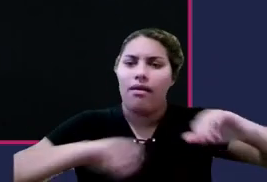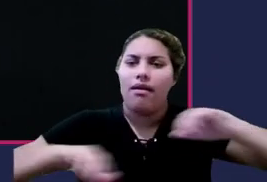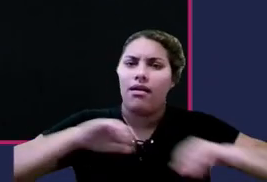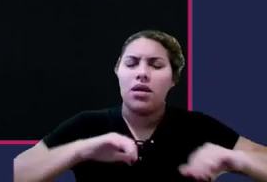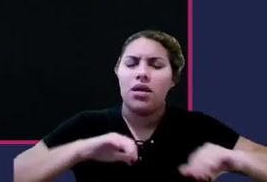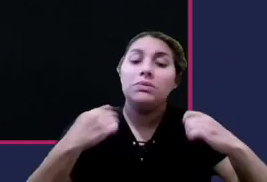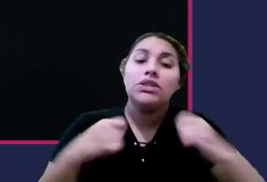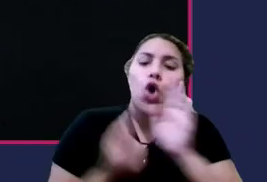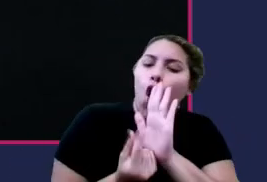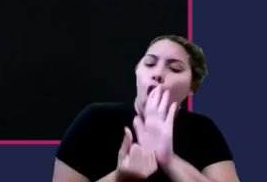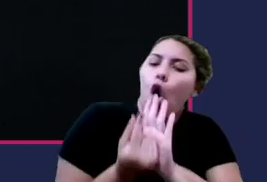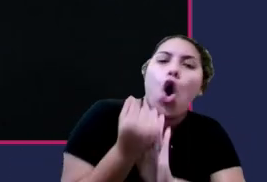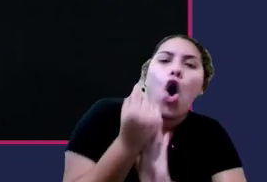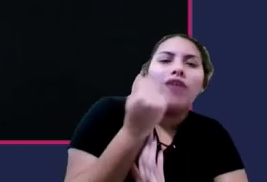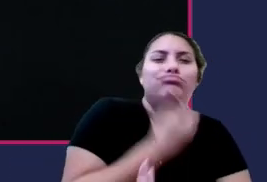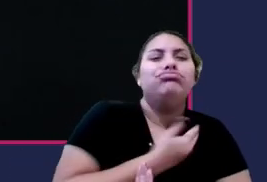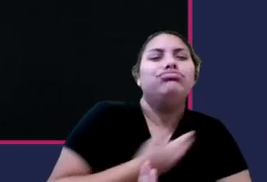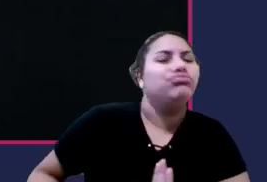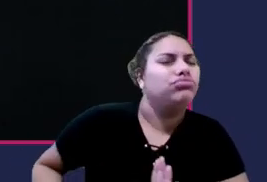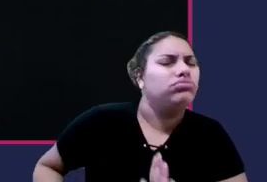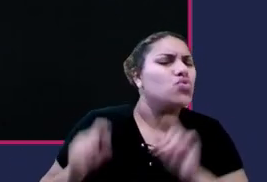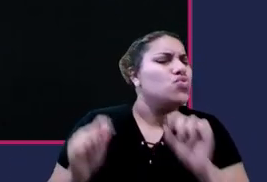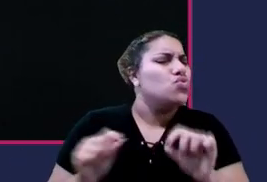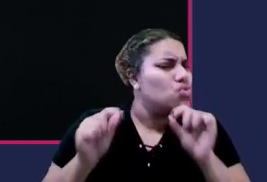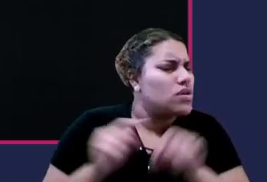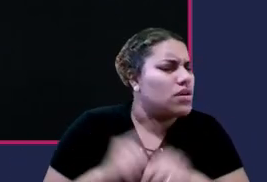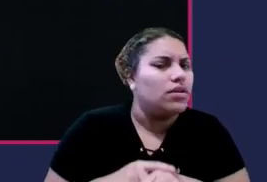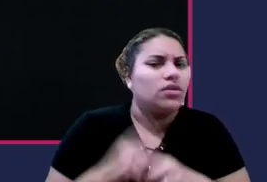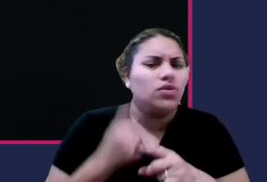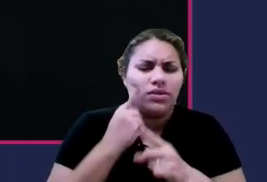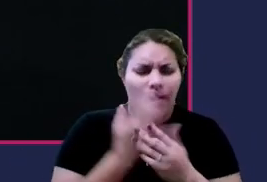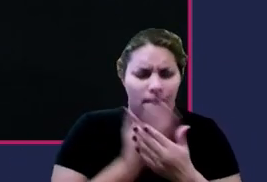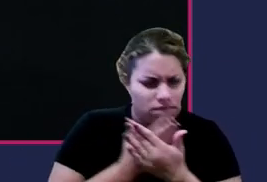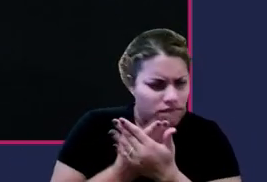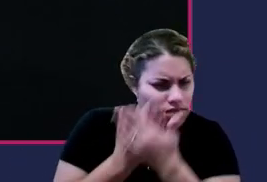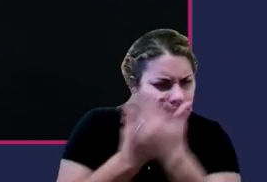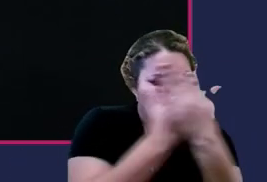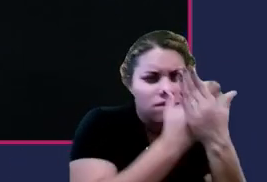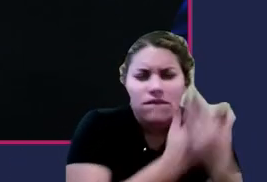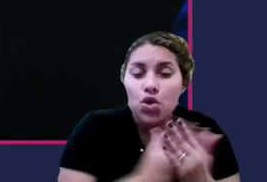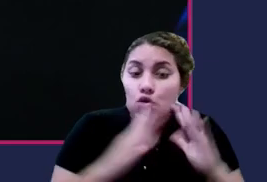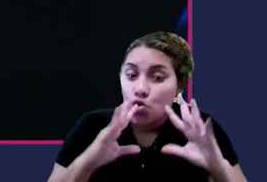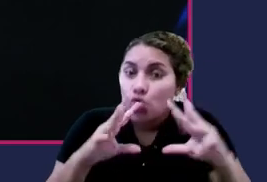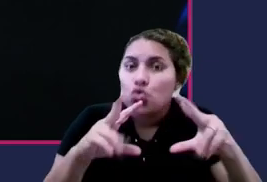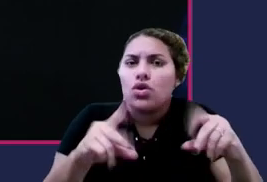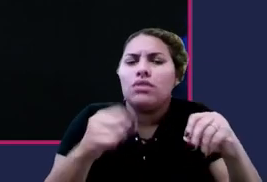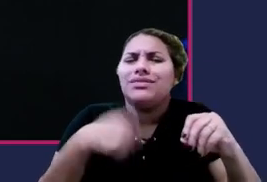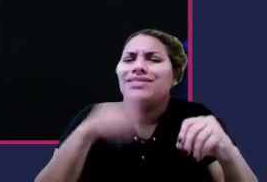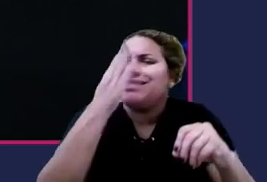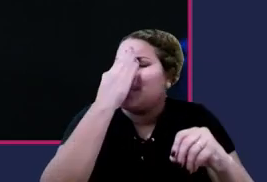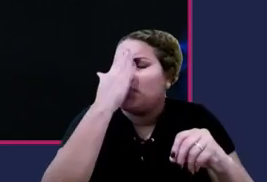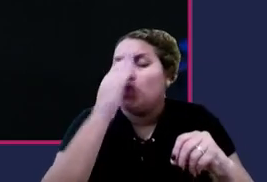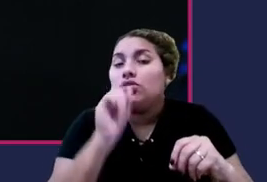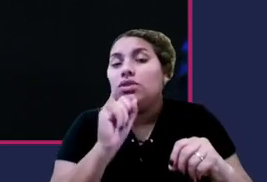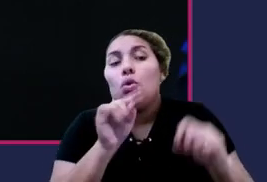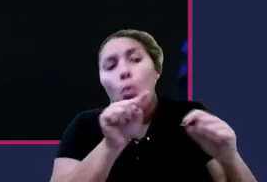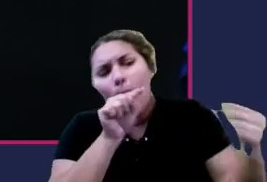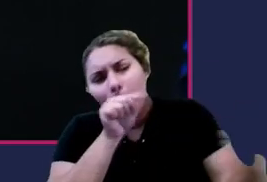medication, what can go through a public budget, because it's a commission or a council. So